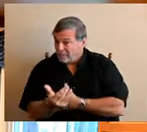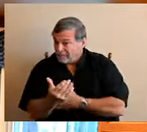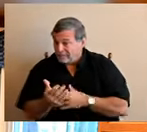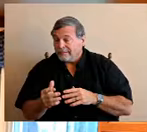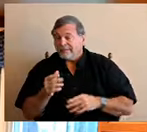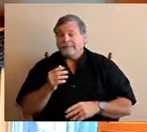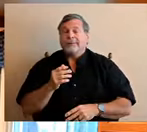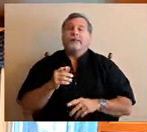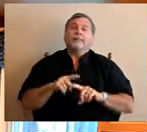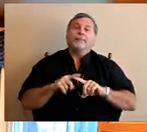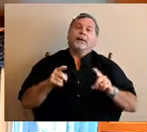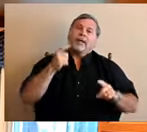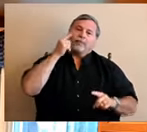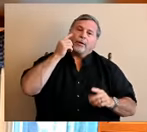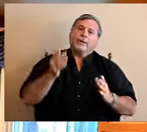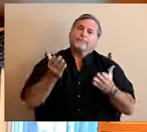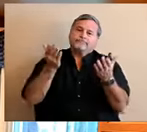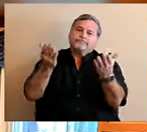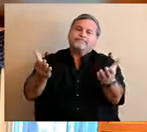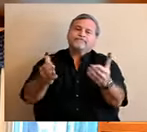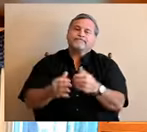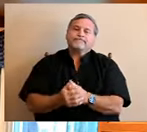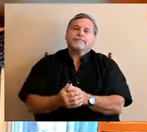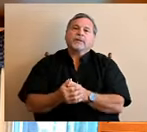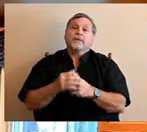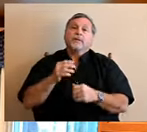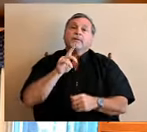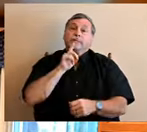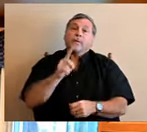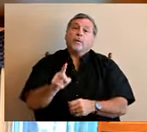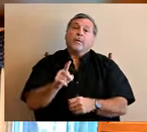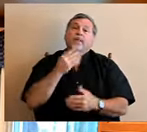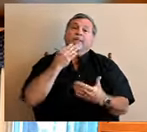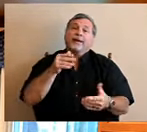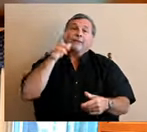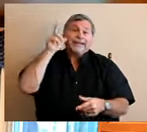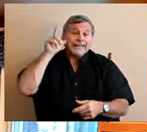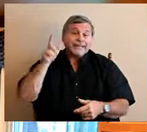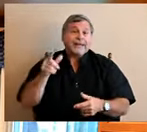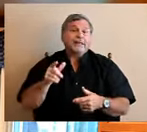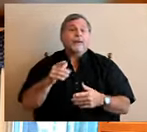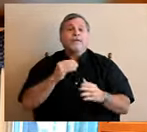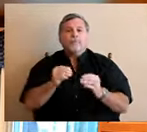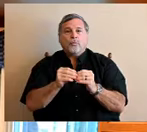morning, right? But I just thought I'd put that out there. So, thanks for